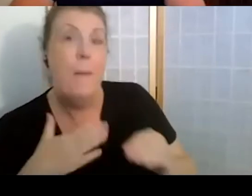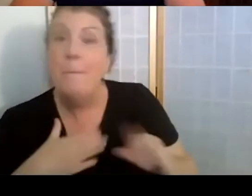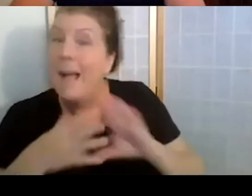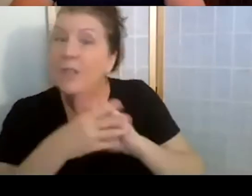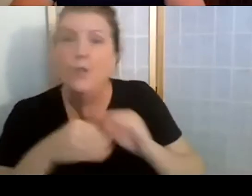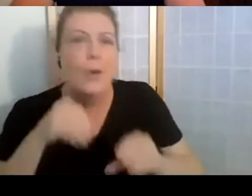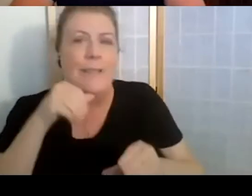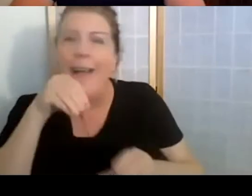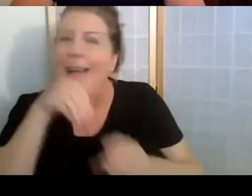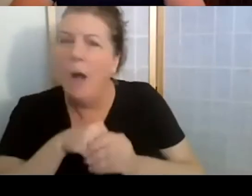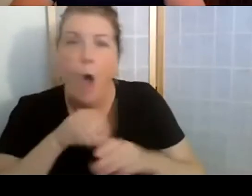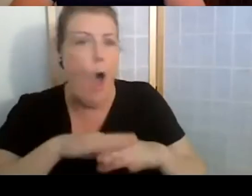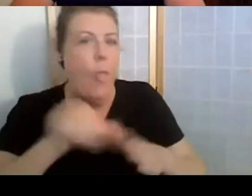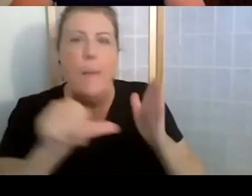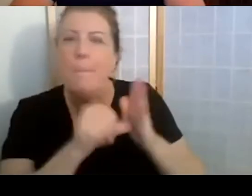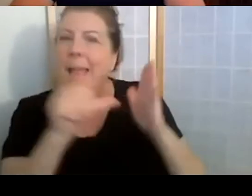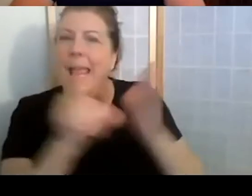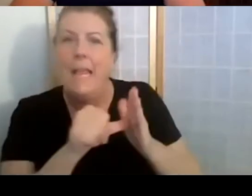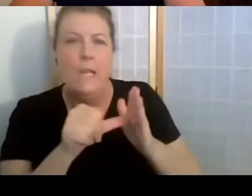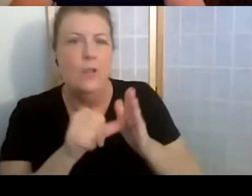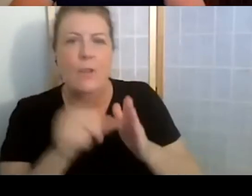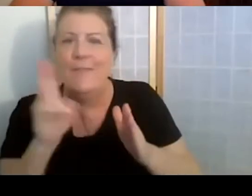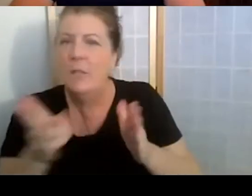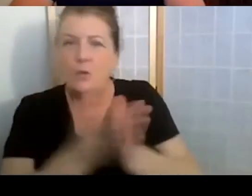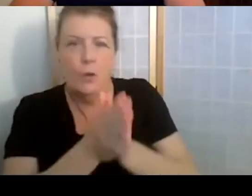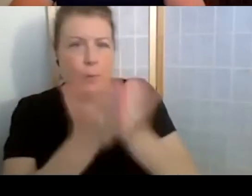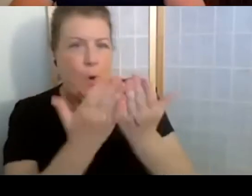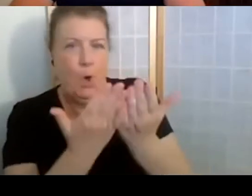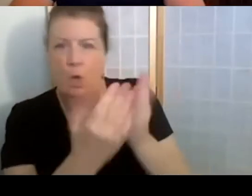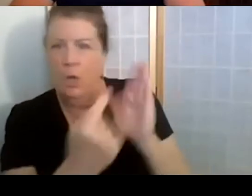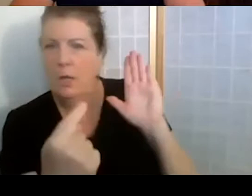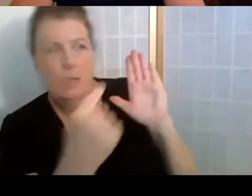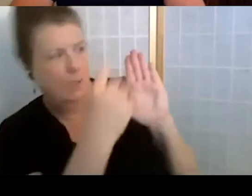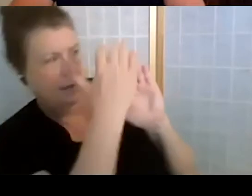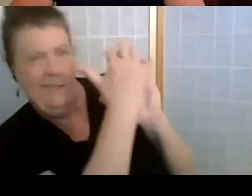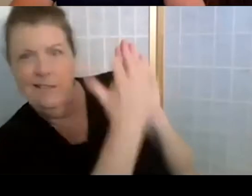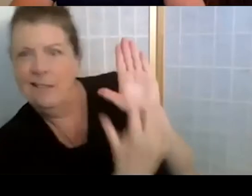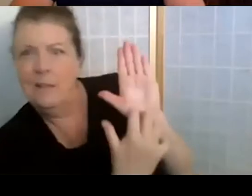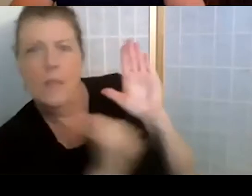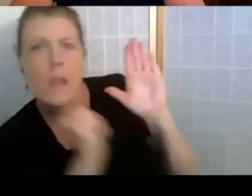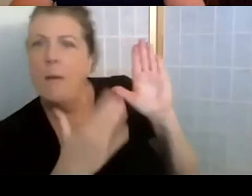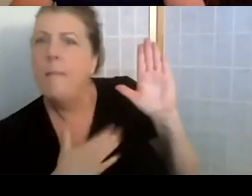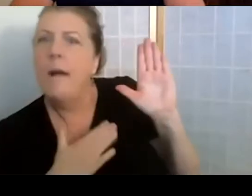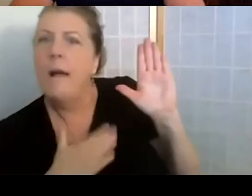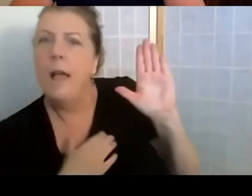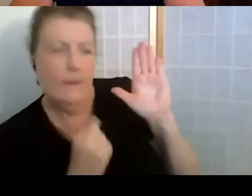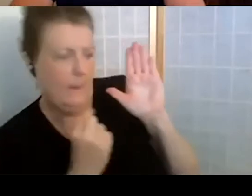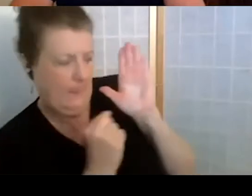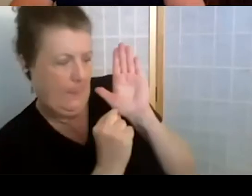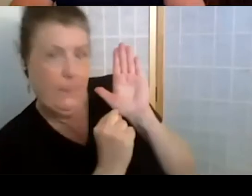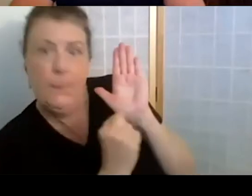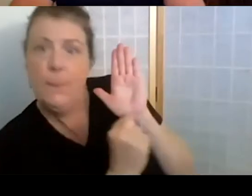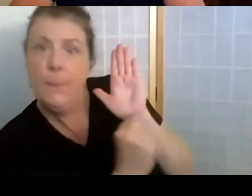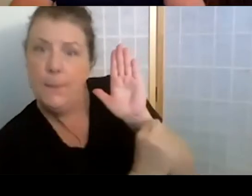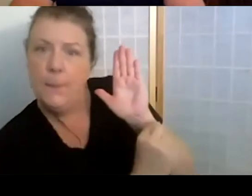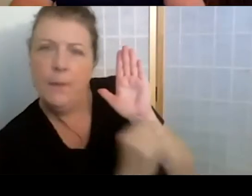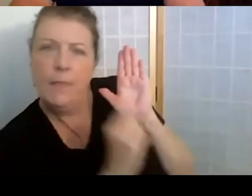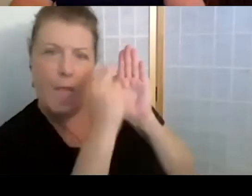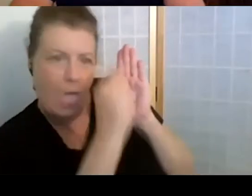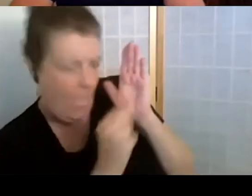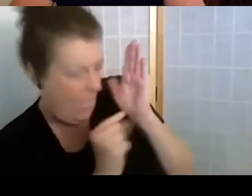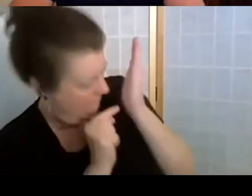the wonderful thing is that's changing, is that we will, like, you know, start to see, we've started to see